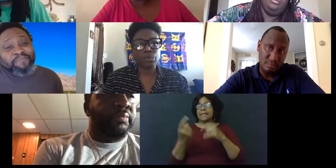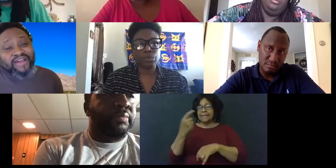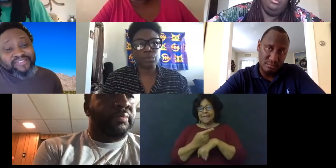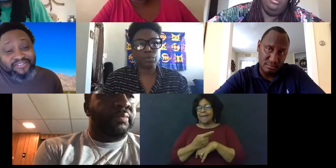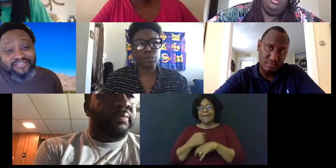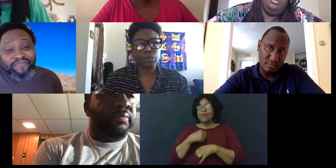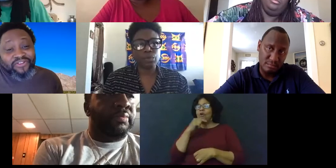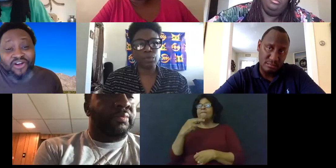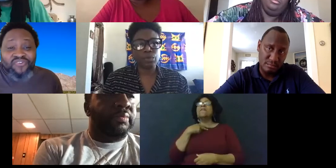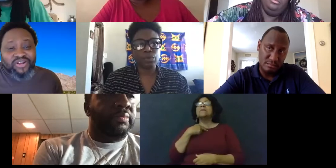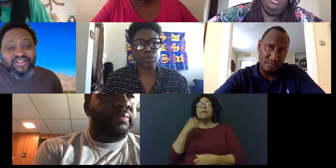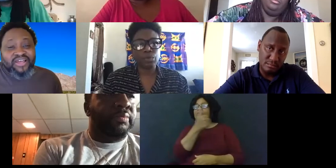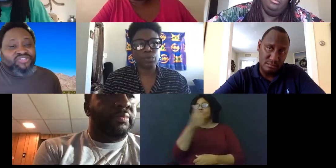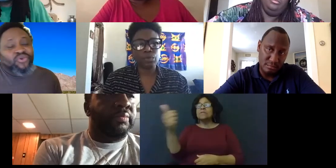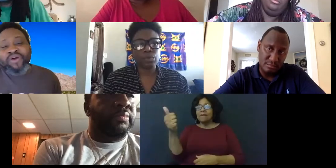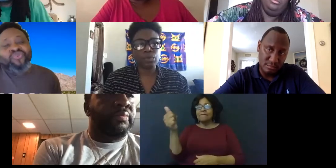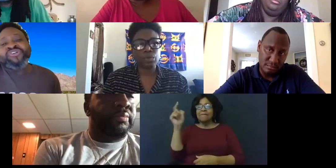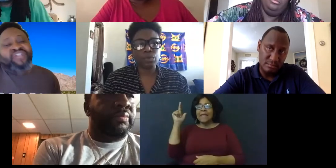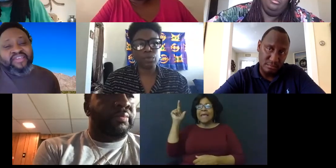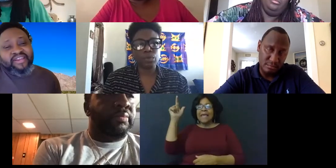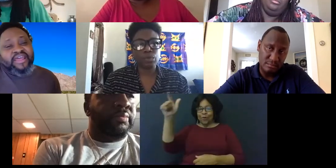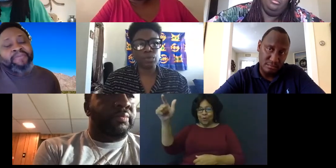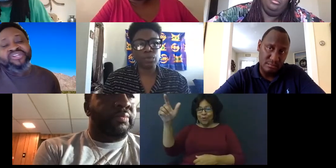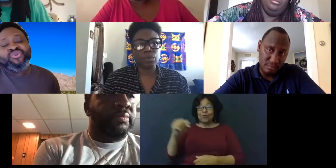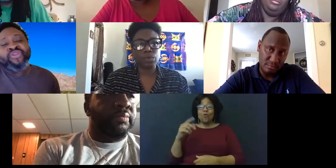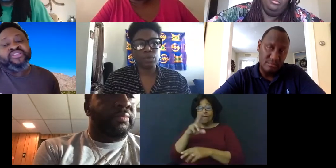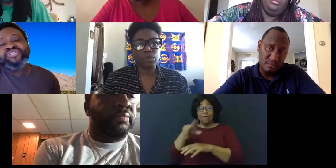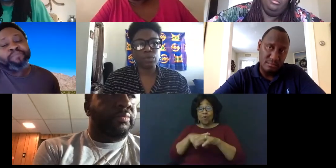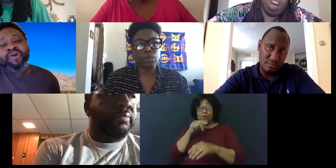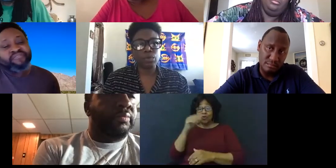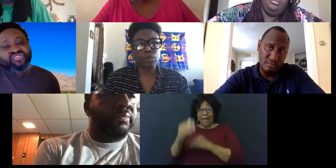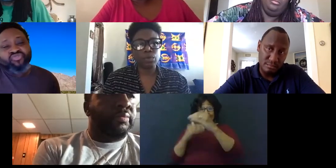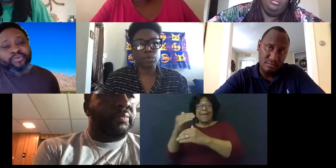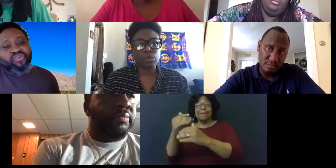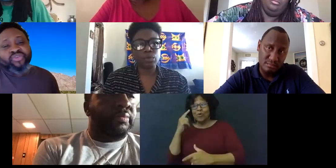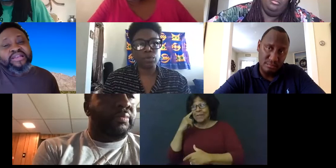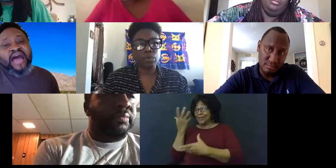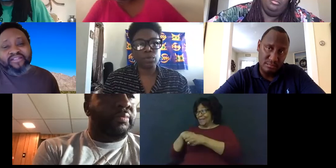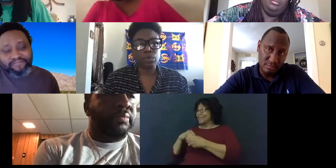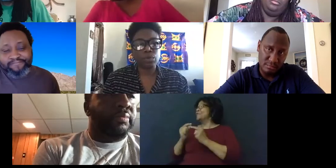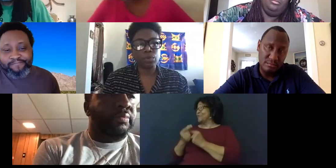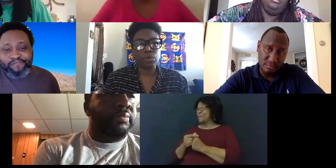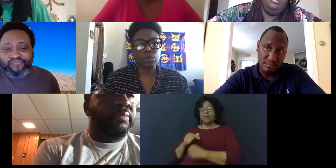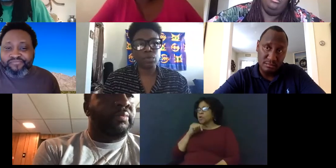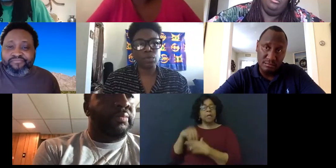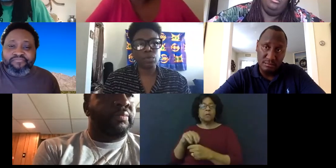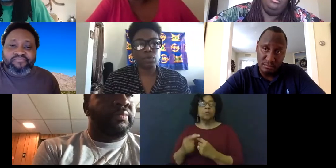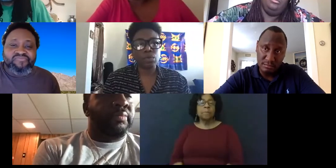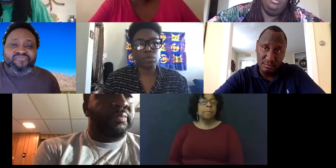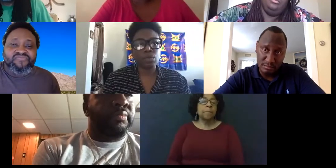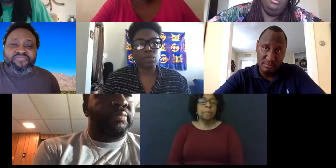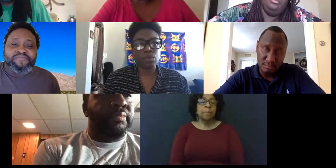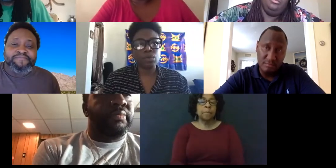you're victimizing yourself in the long run. So of course you're not getting ahead because you think that you're a part of this group when you're really not.